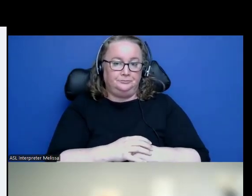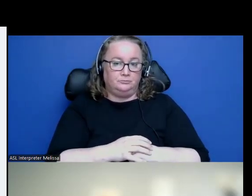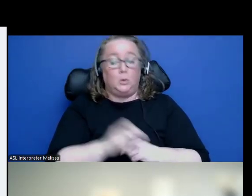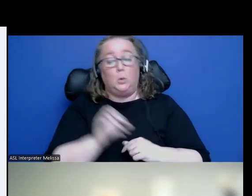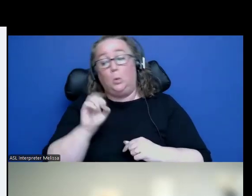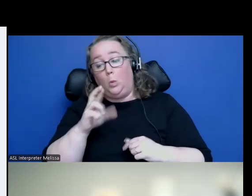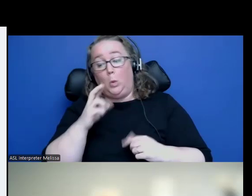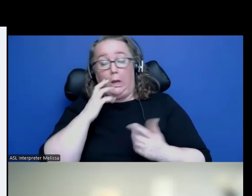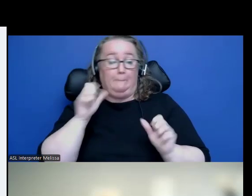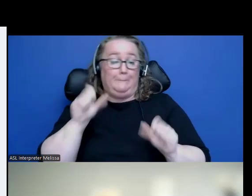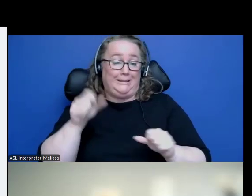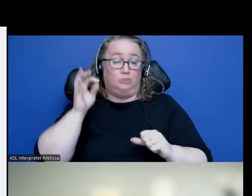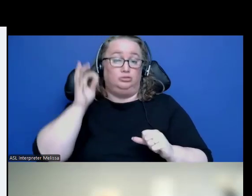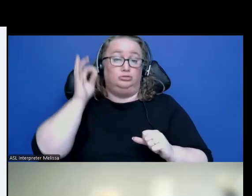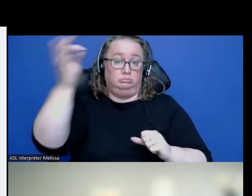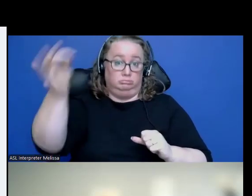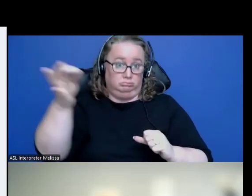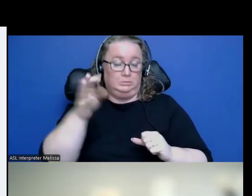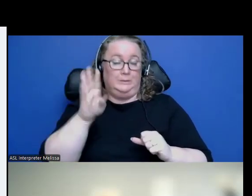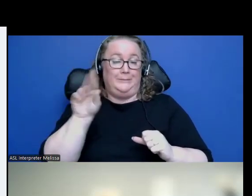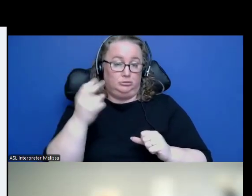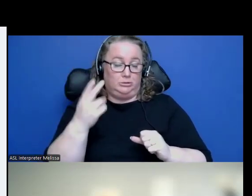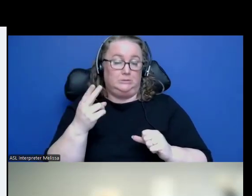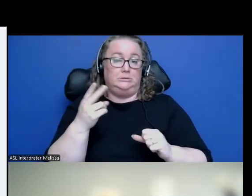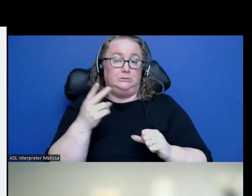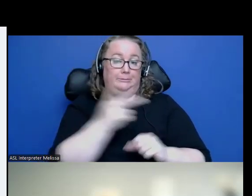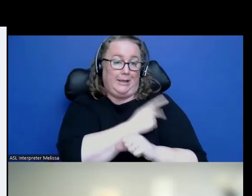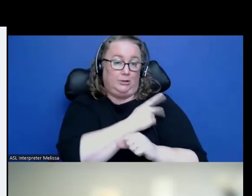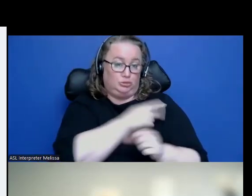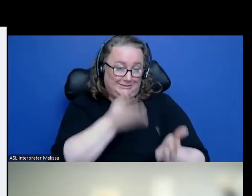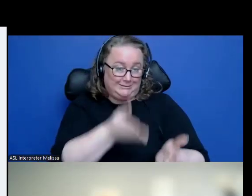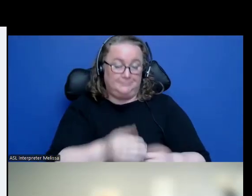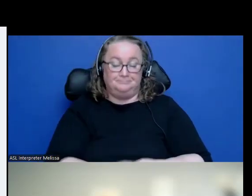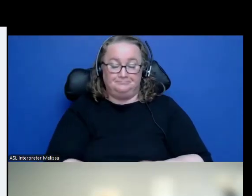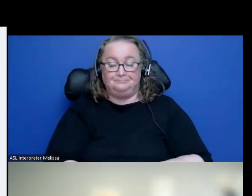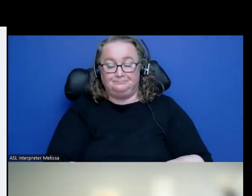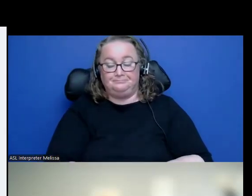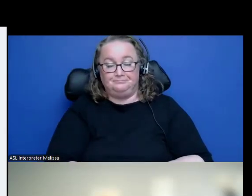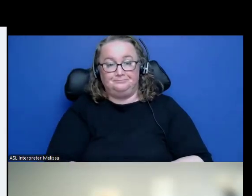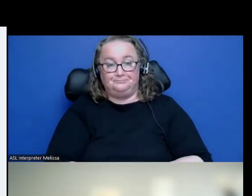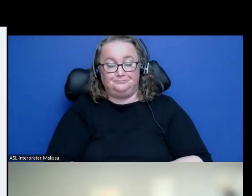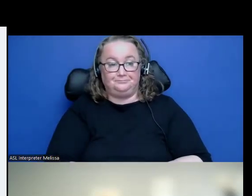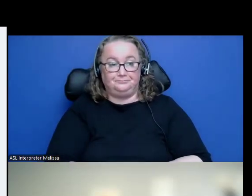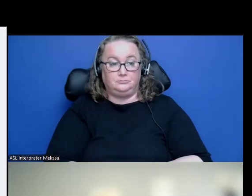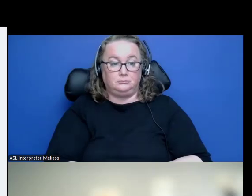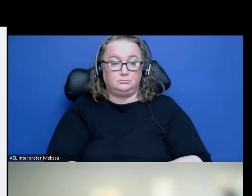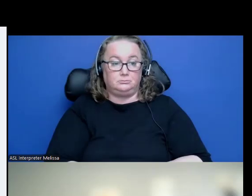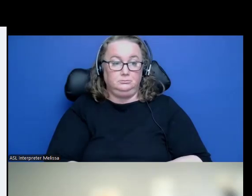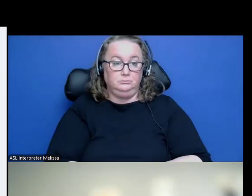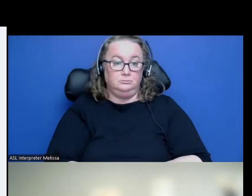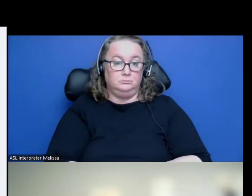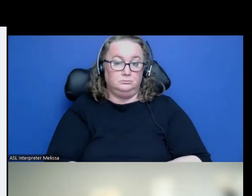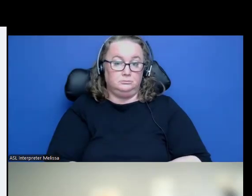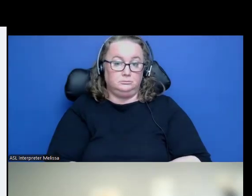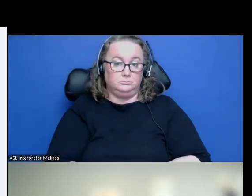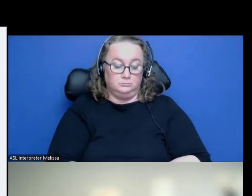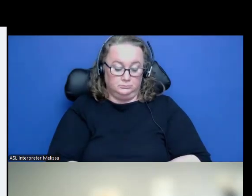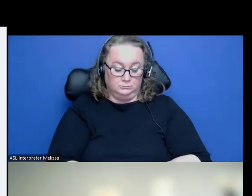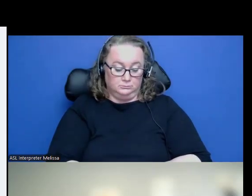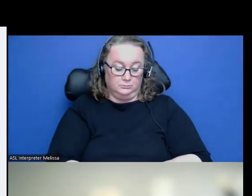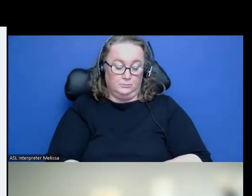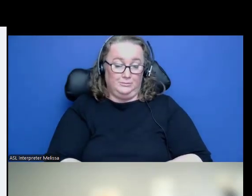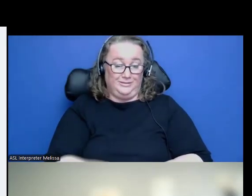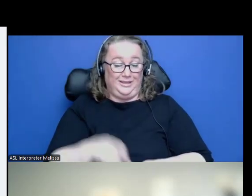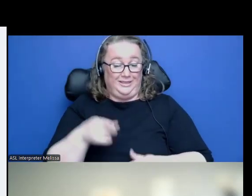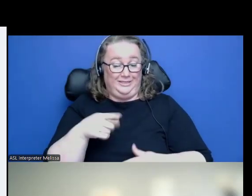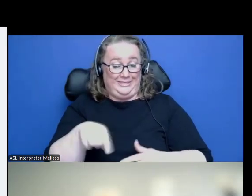will in the future reside at Bridgewater State Hospital. These are essential from our perspective,